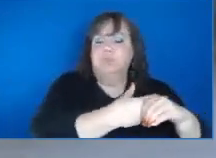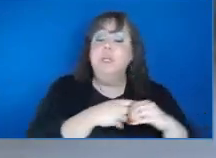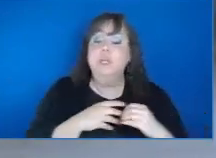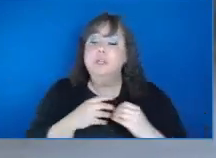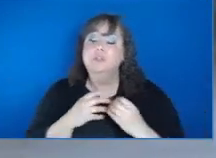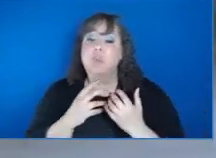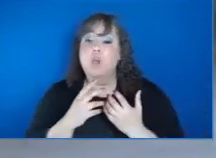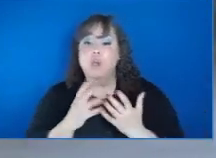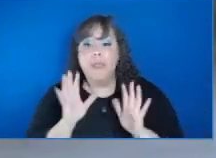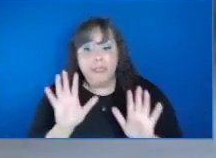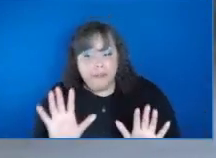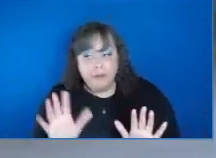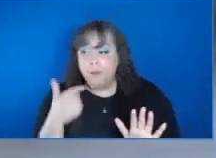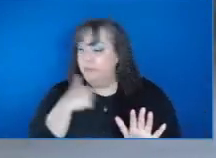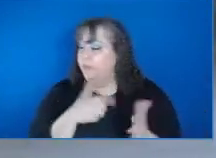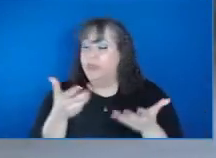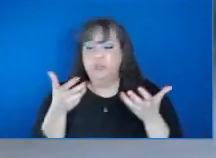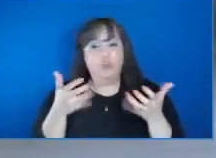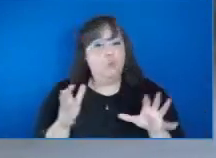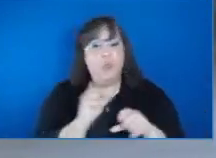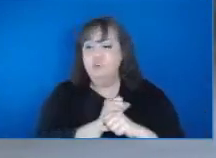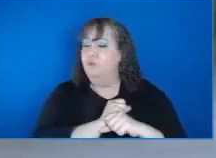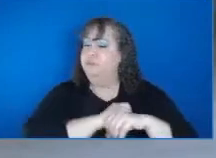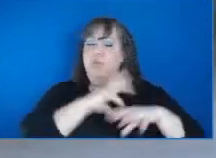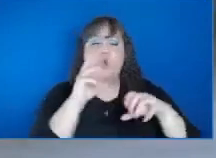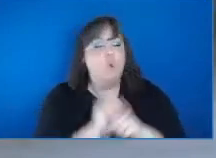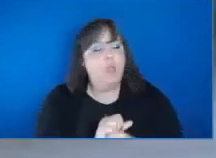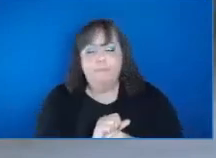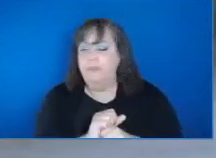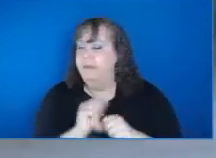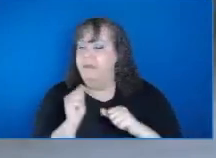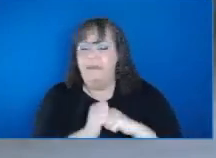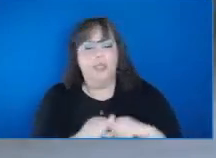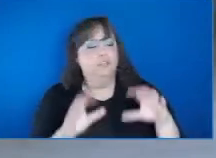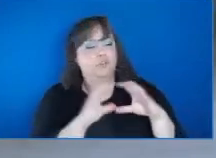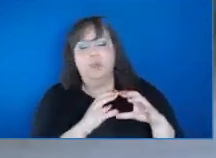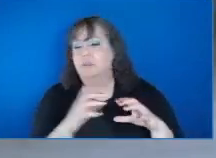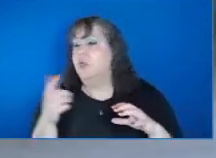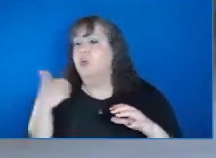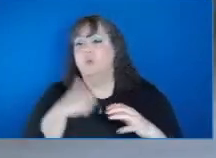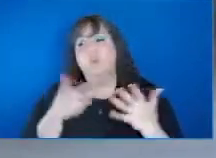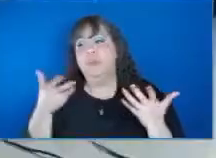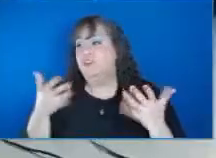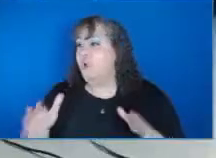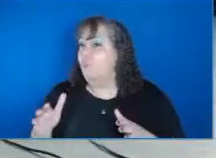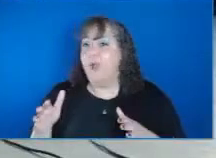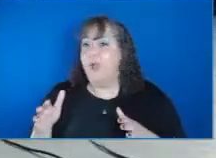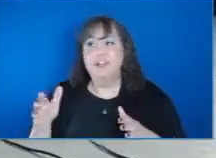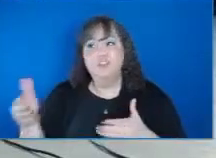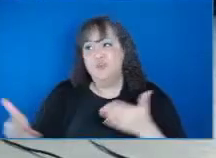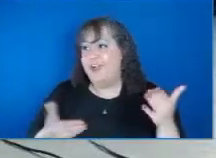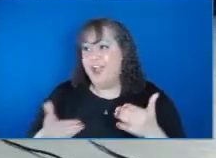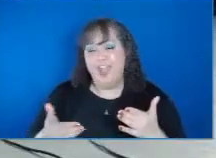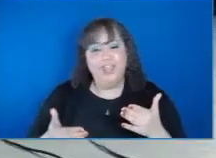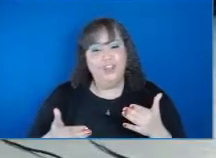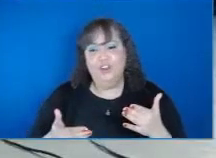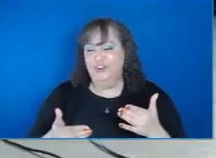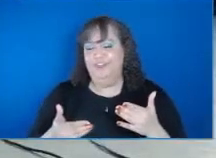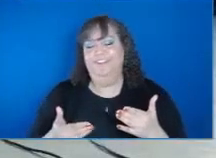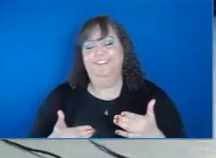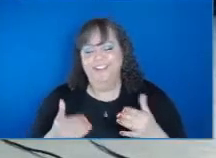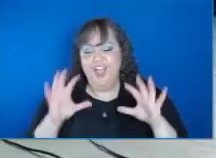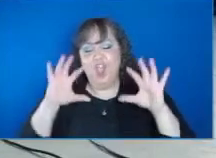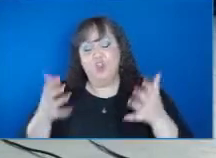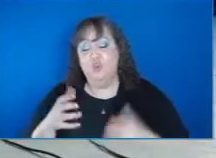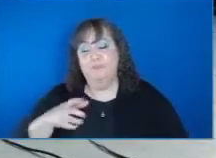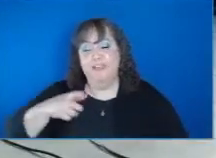we don't want to blow up an asteroid. Nor do we want to hire a ragtag group of drillers to go out there and place it. I think I saw that